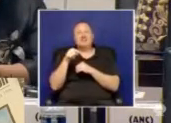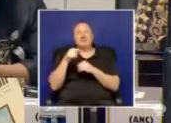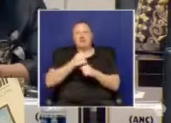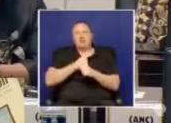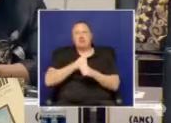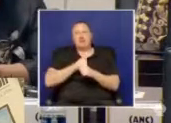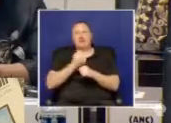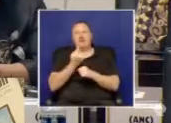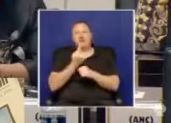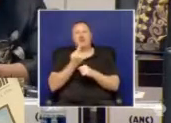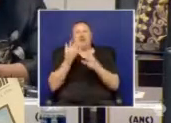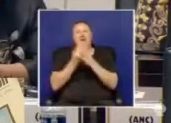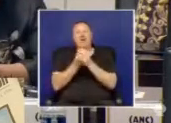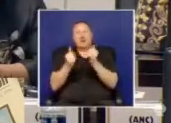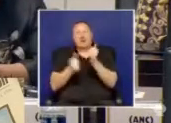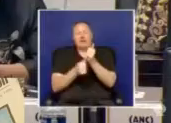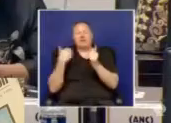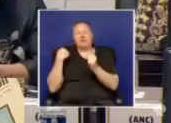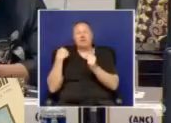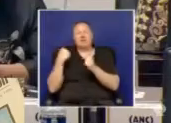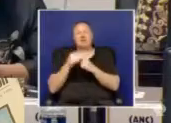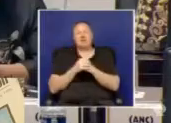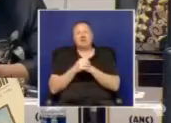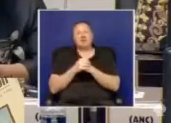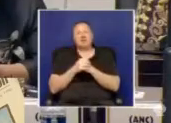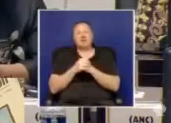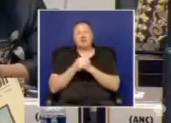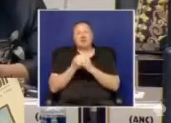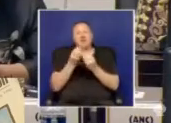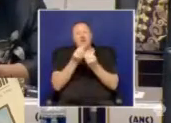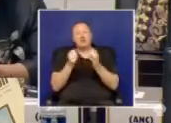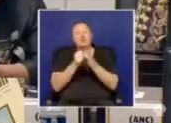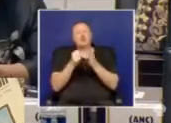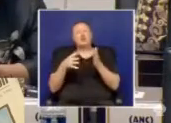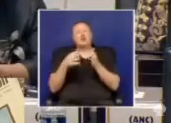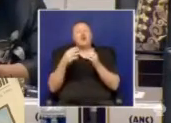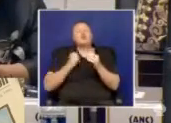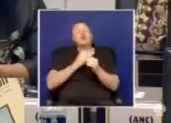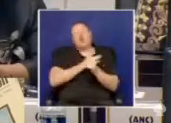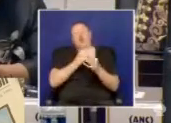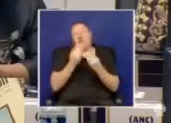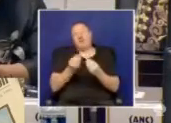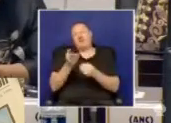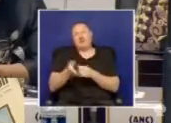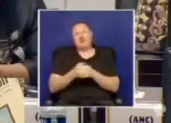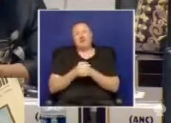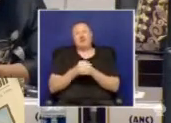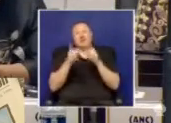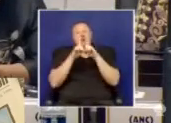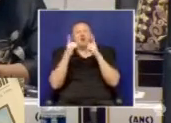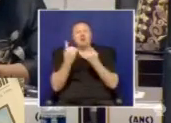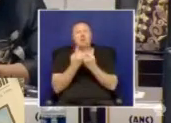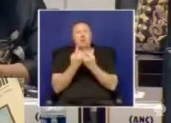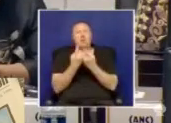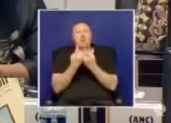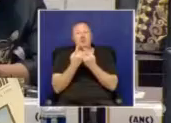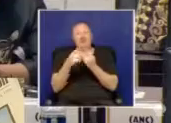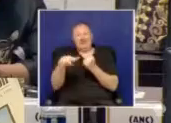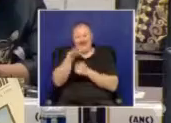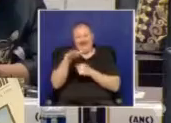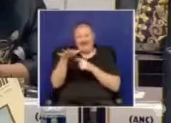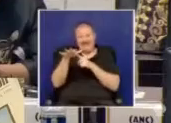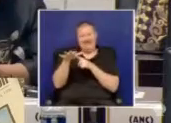myself and the Deputy Minister and the legal staff that we have around us. The department is where